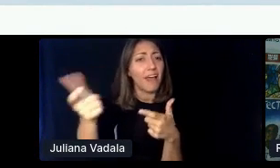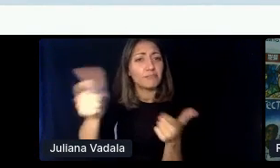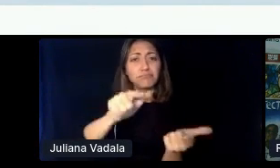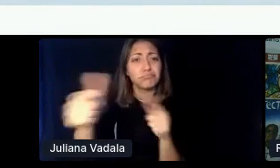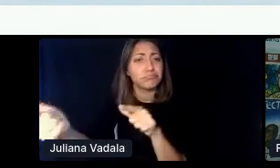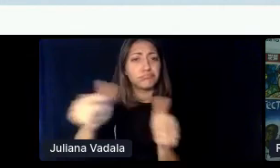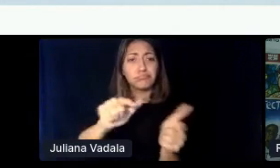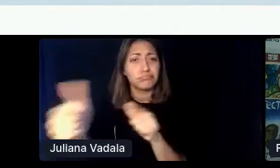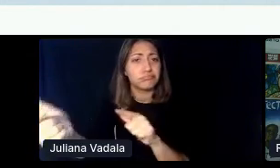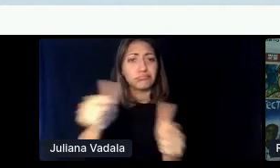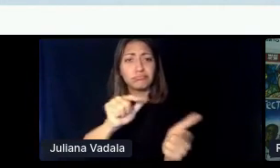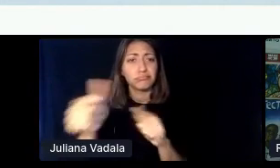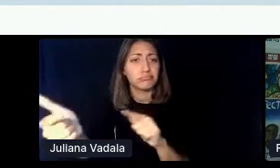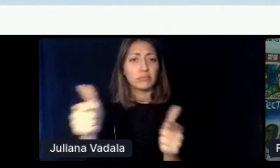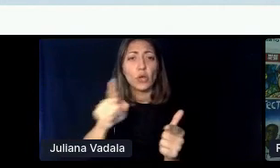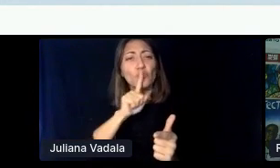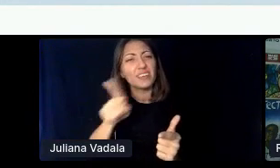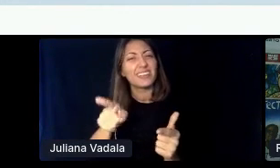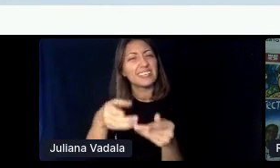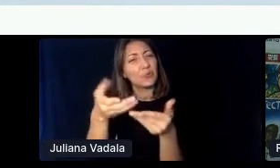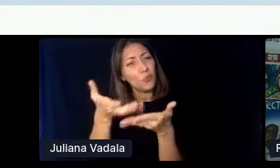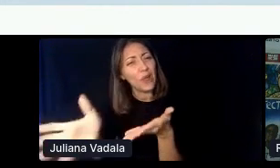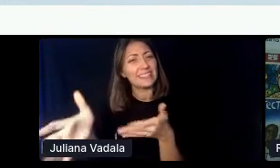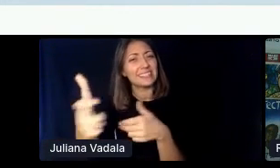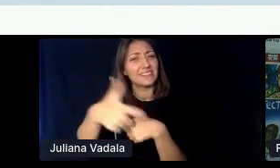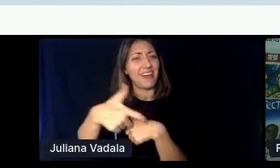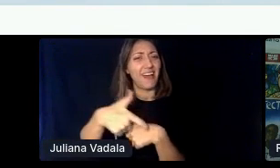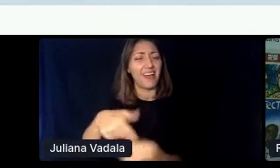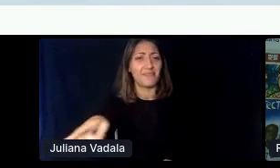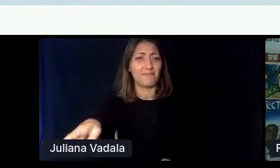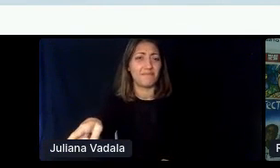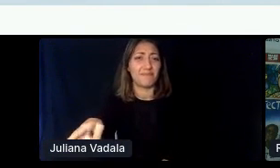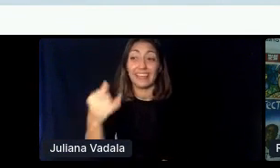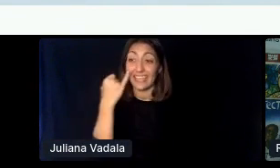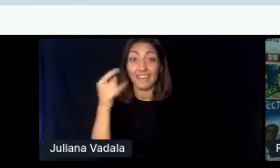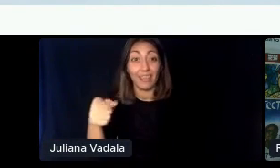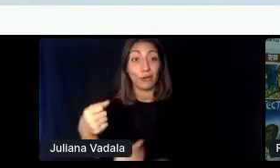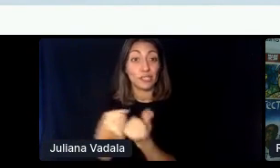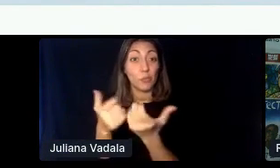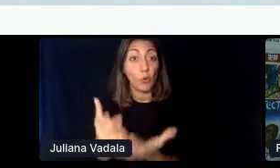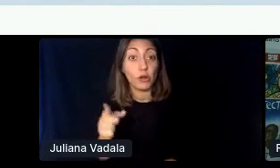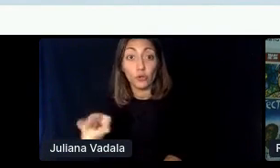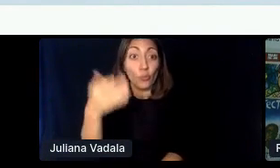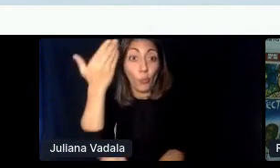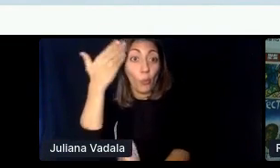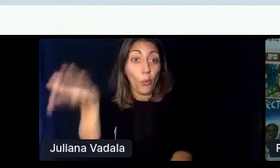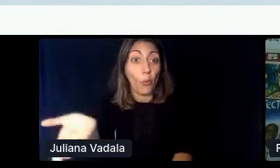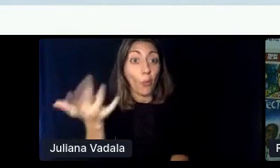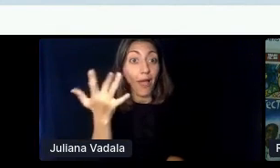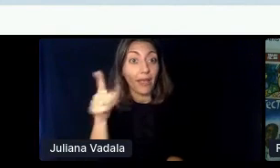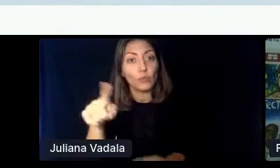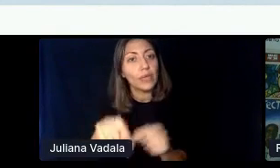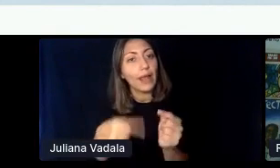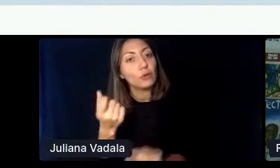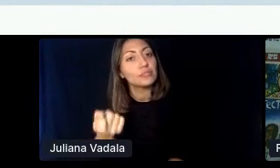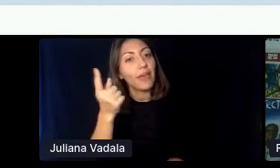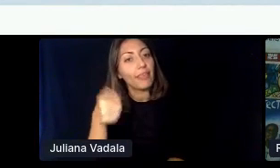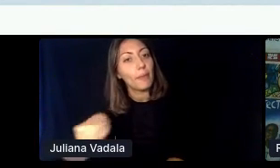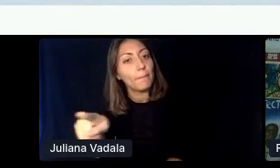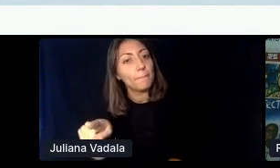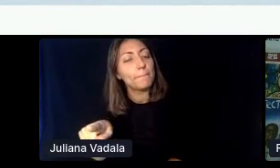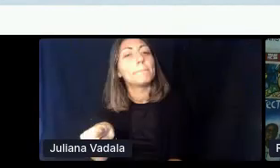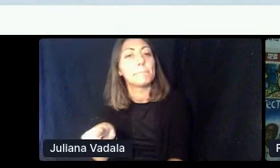of time. Even if they were a supporter, you don't know because you can't understand them. Option B